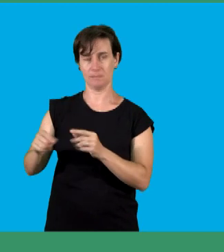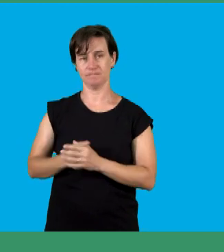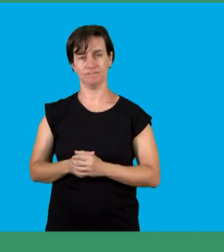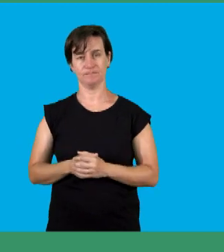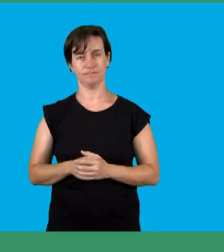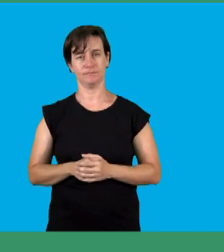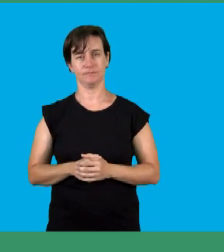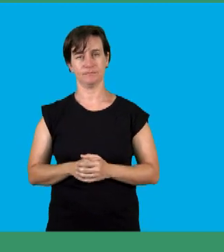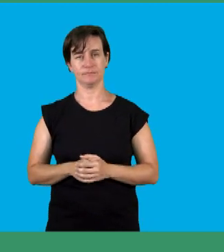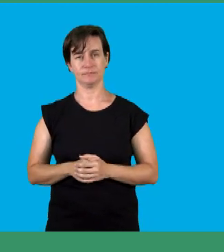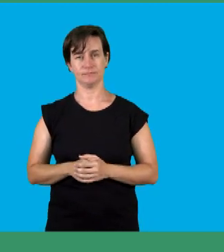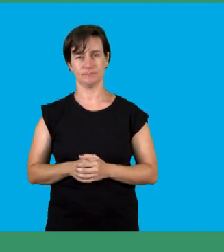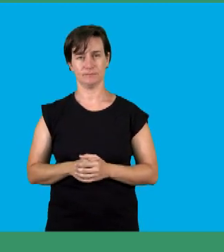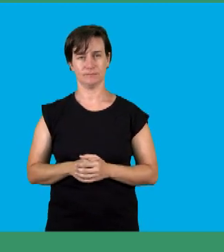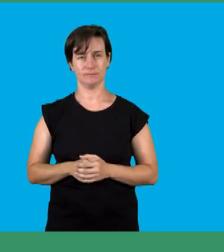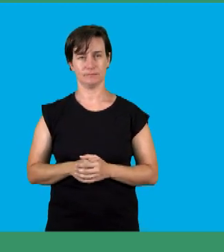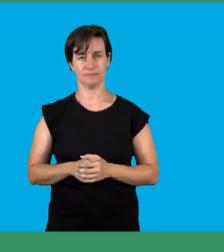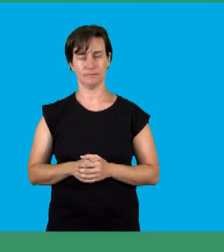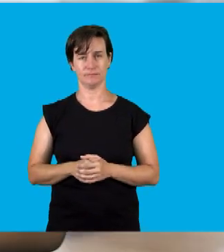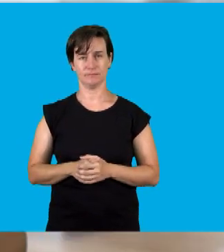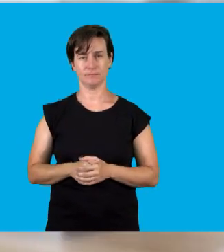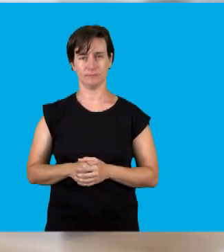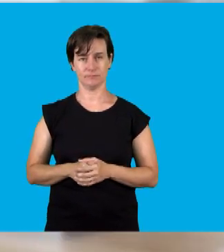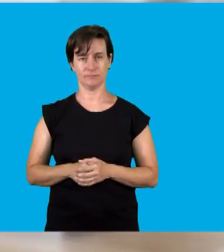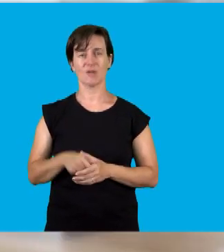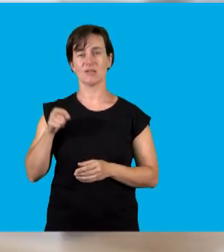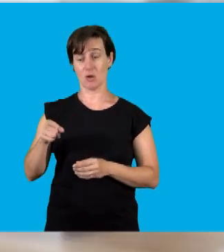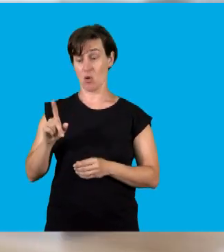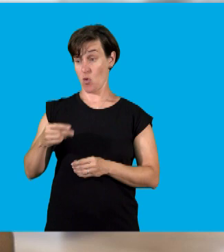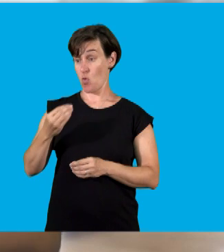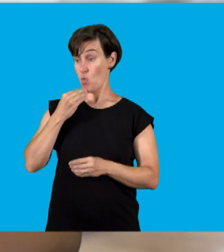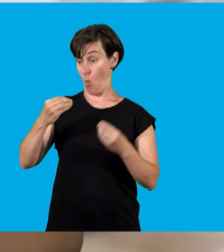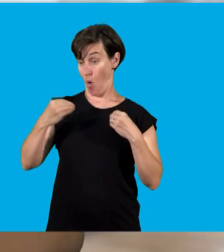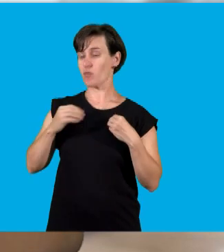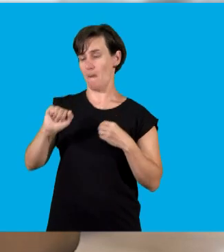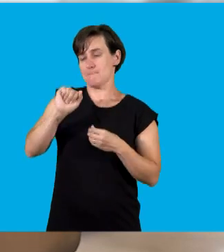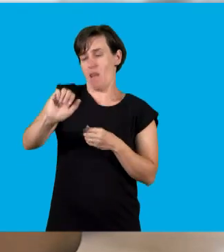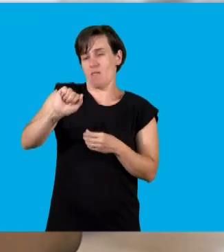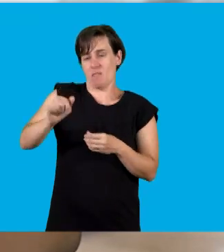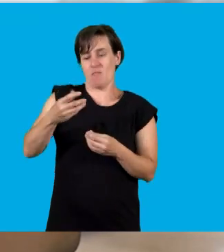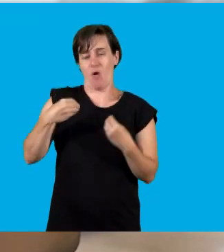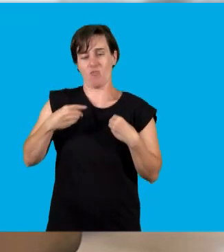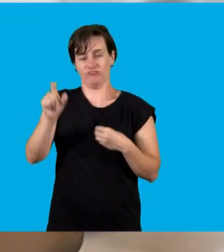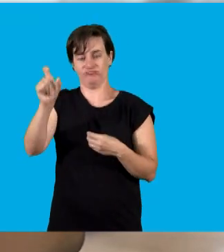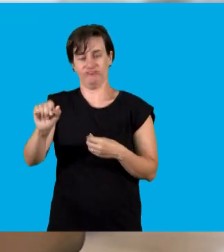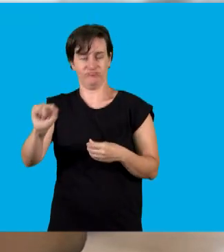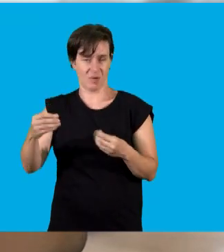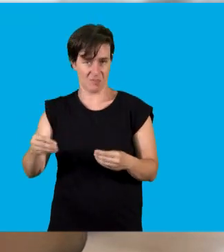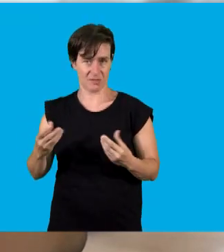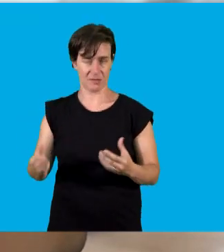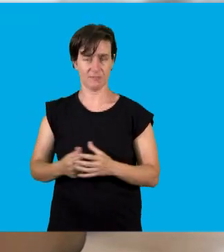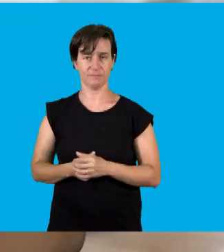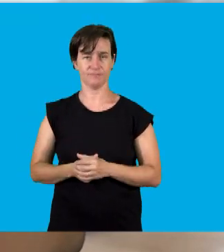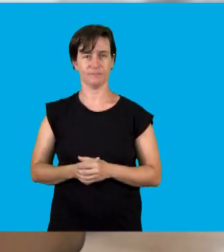profits that they make. So all the profits that they make, they solely belong to the owner alone. The